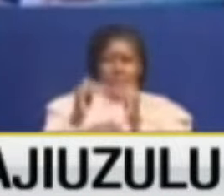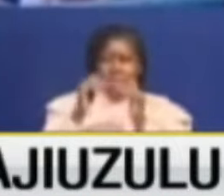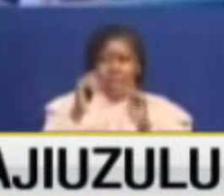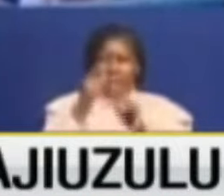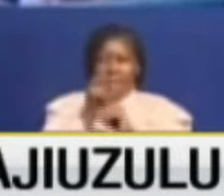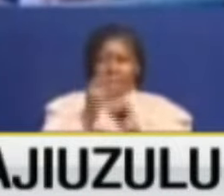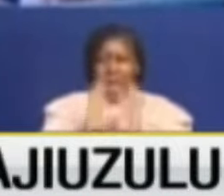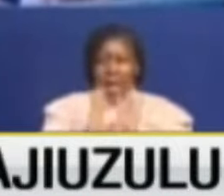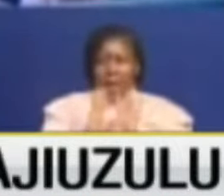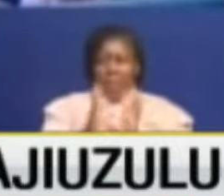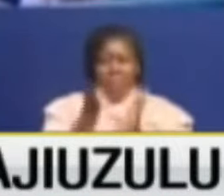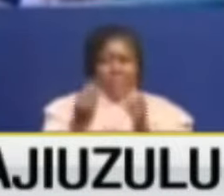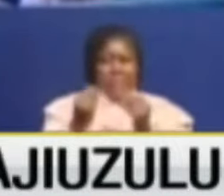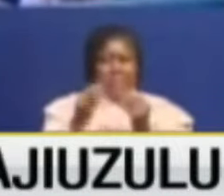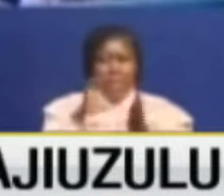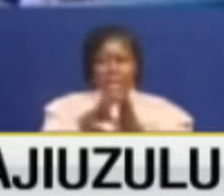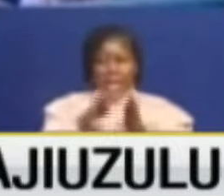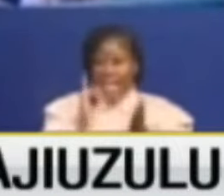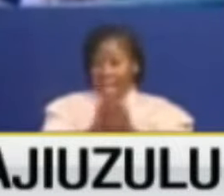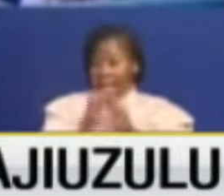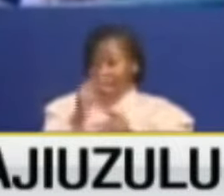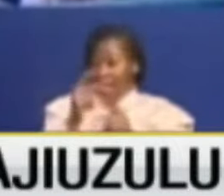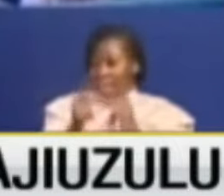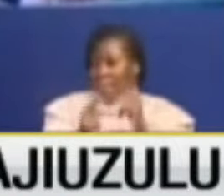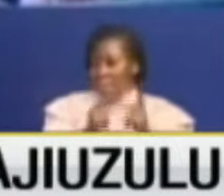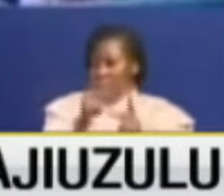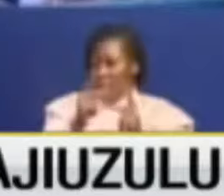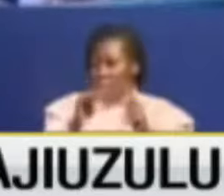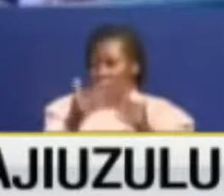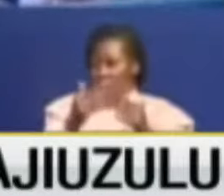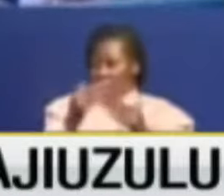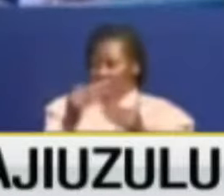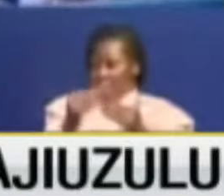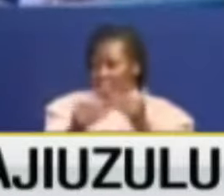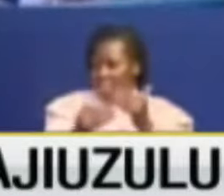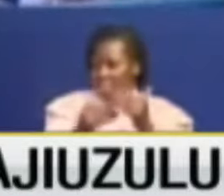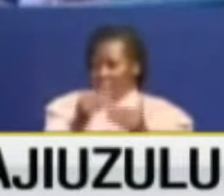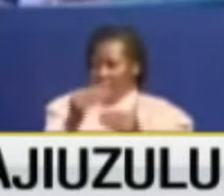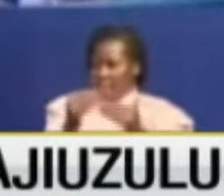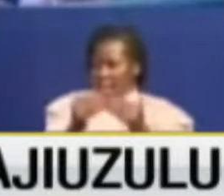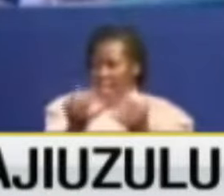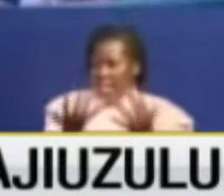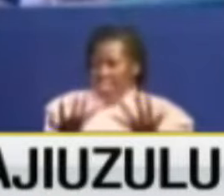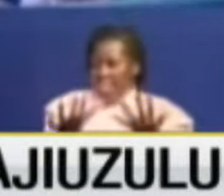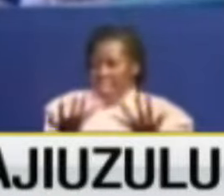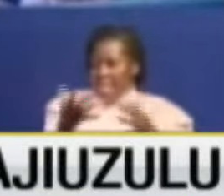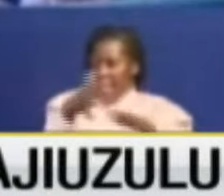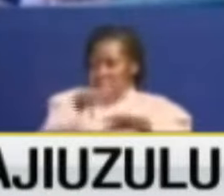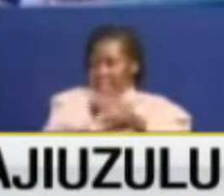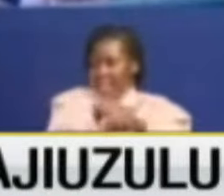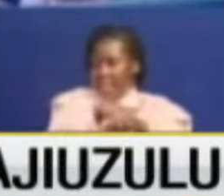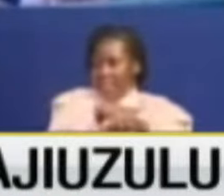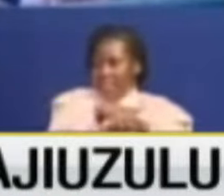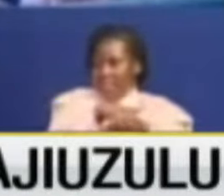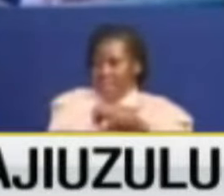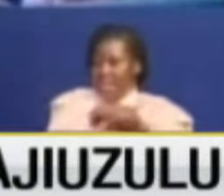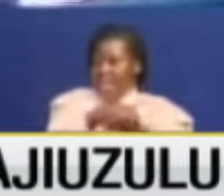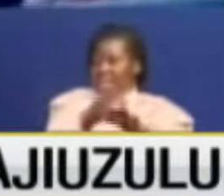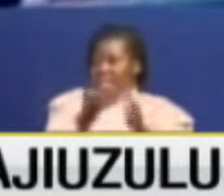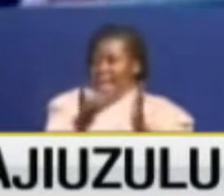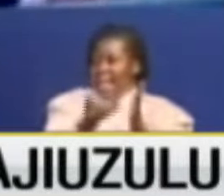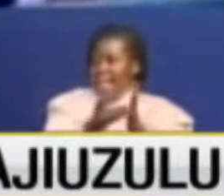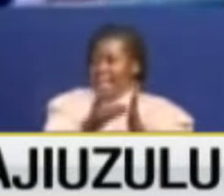We're making a simple case that the procedure of processing the integrated payroll personnel database